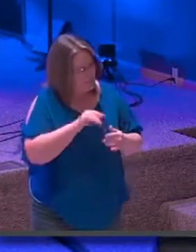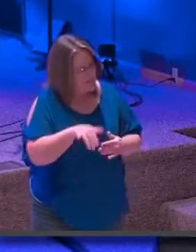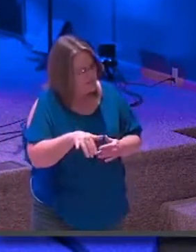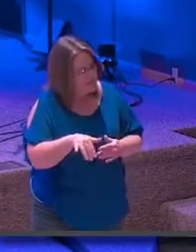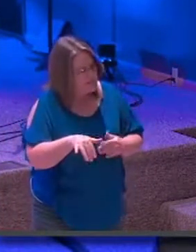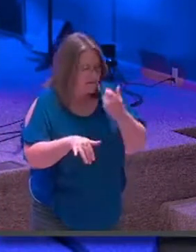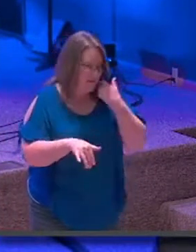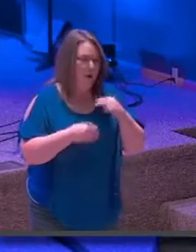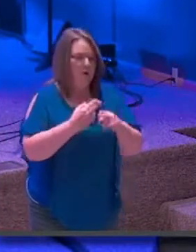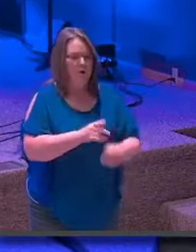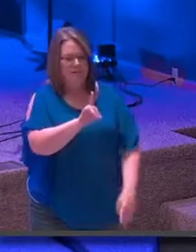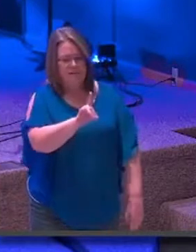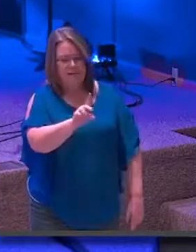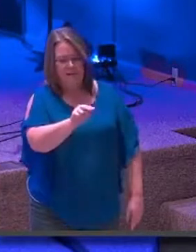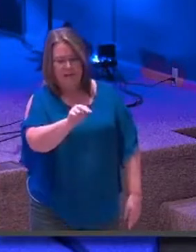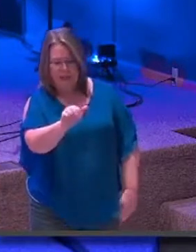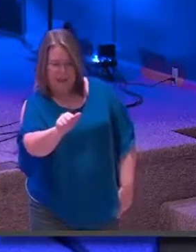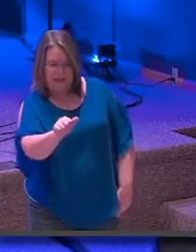called DNA,